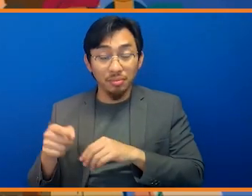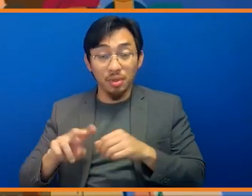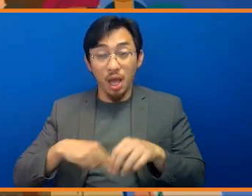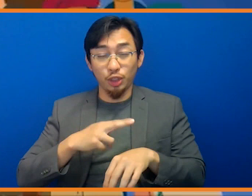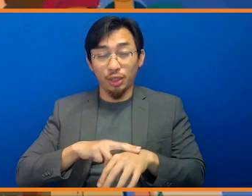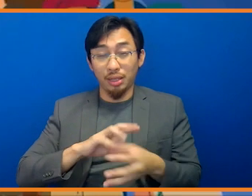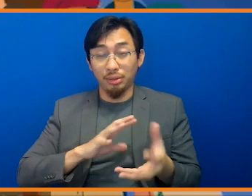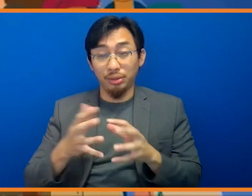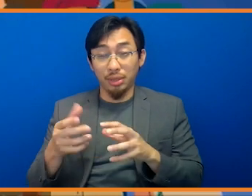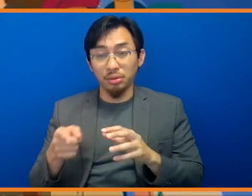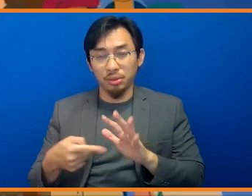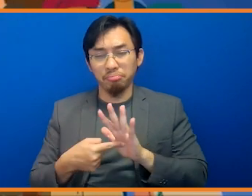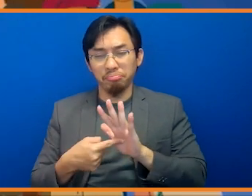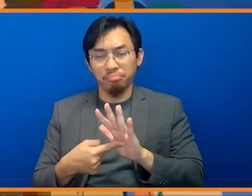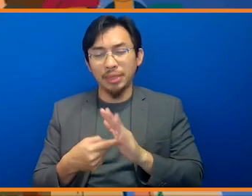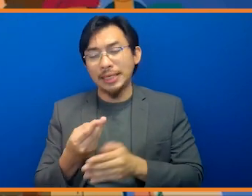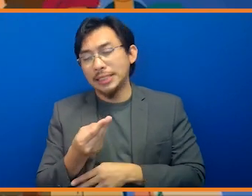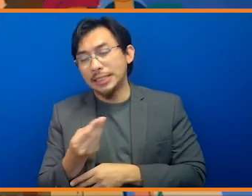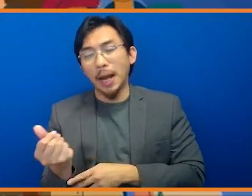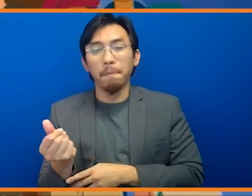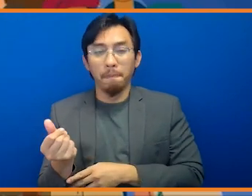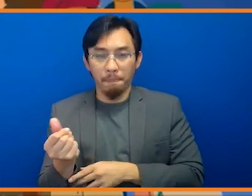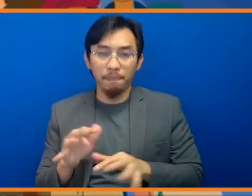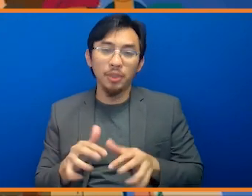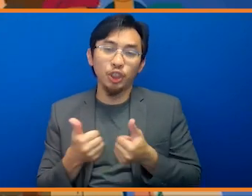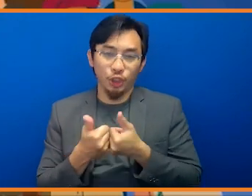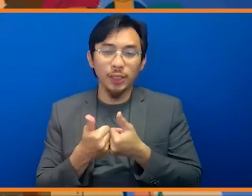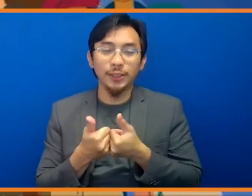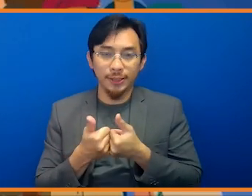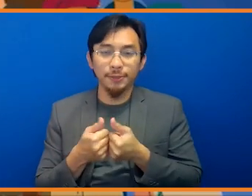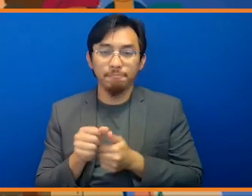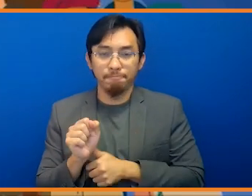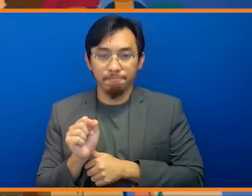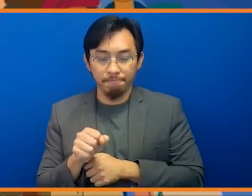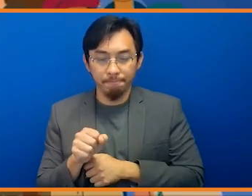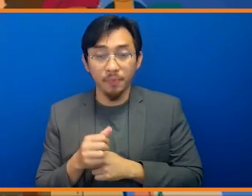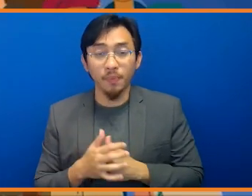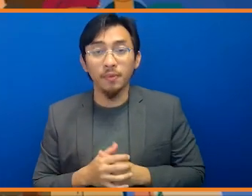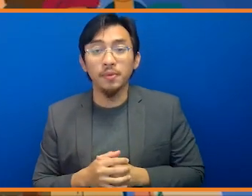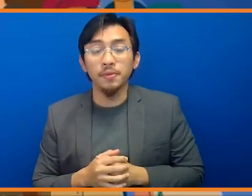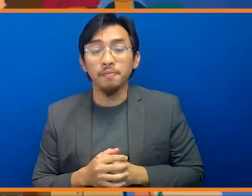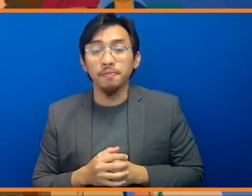Natural disasters present the same challenges.